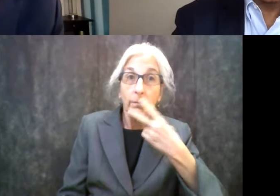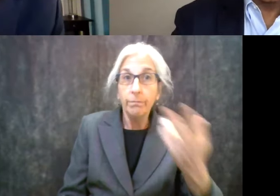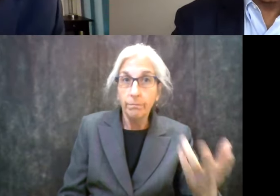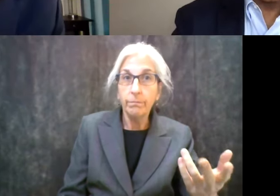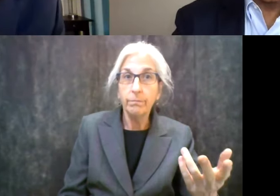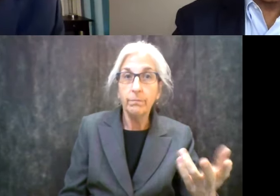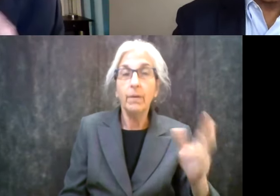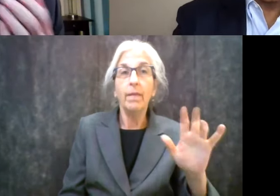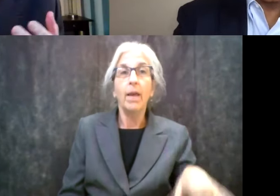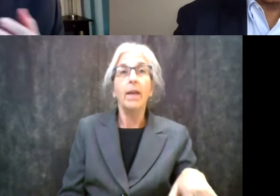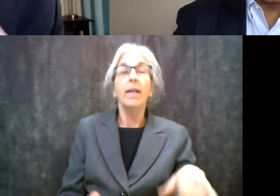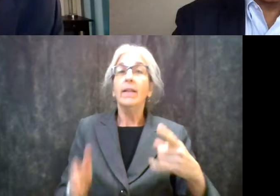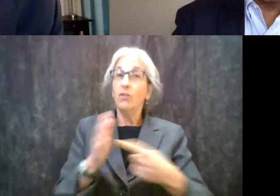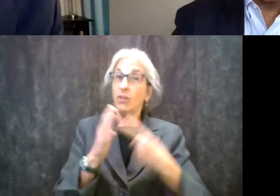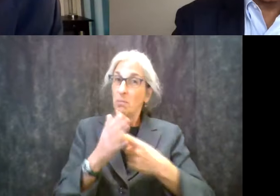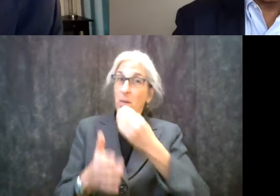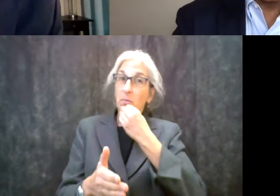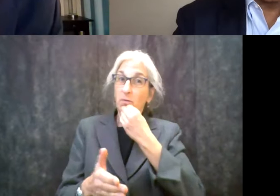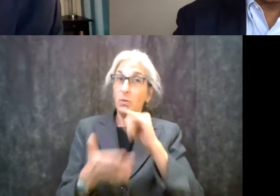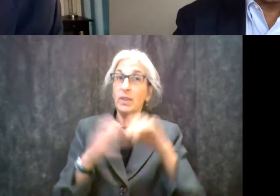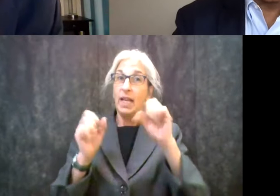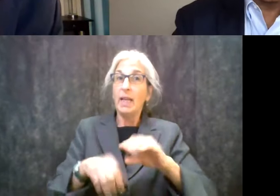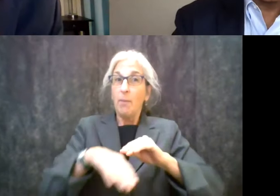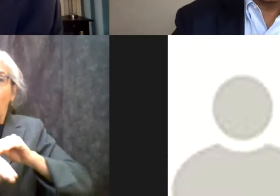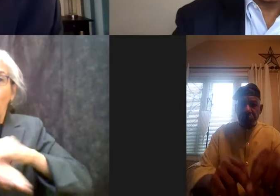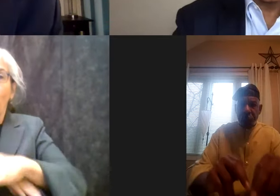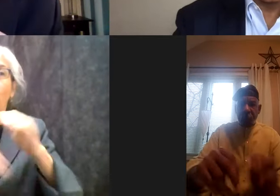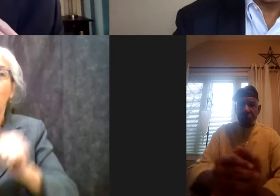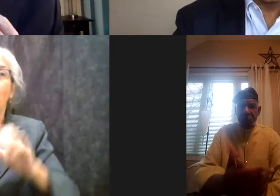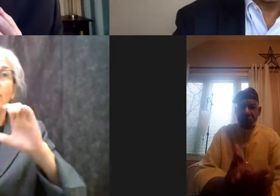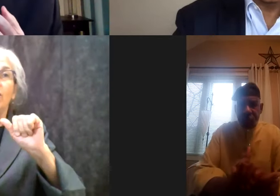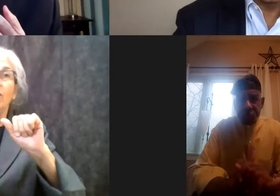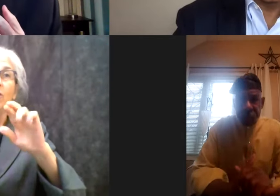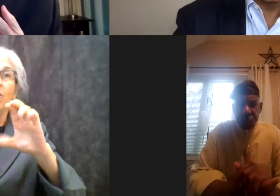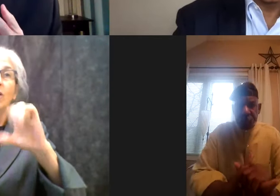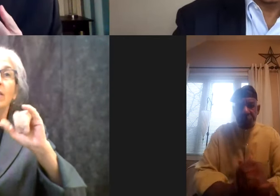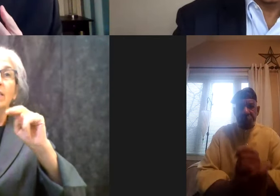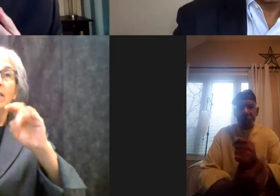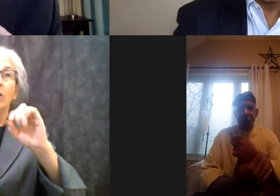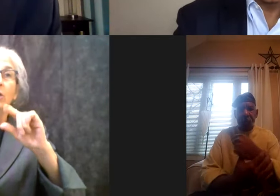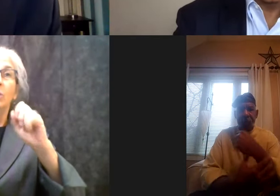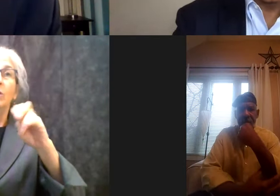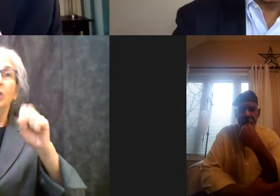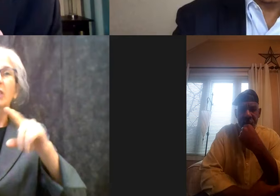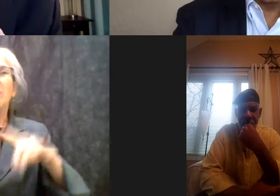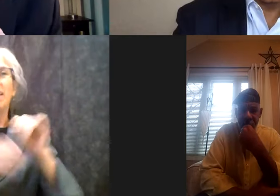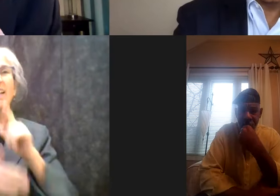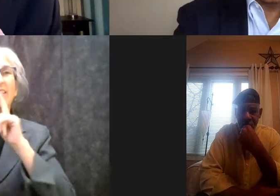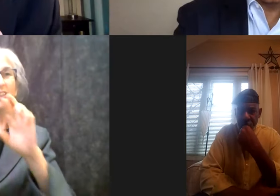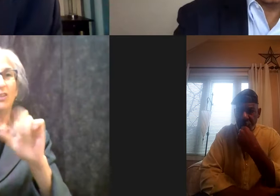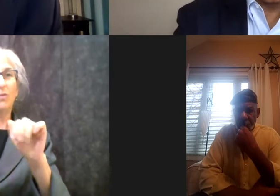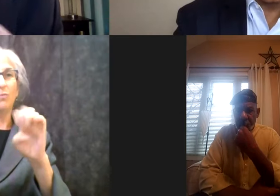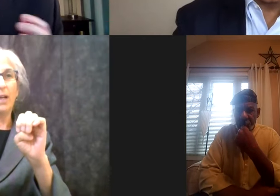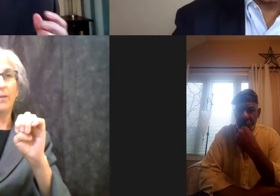occasionally foods that can be contaminated with carcinogens, which is pretty unusual. The second rule is try and stay